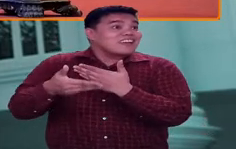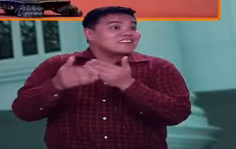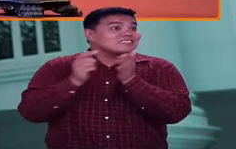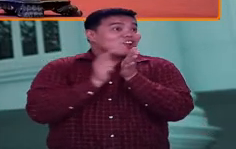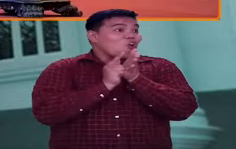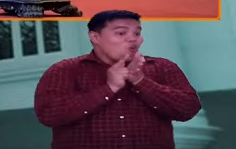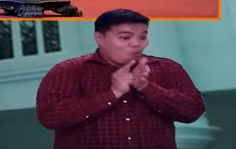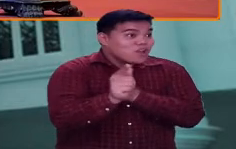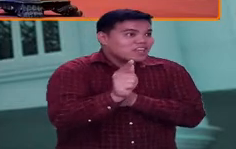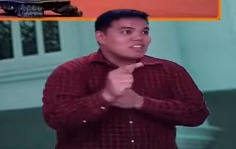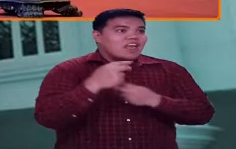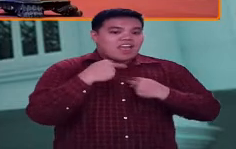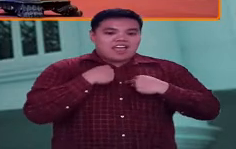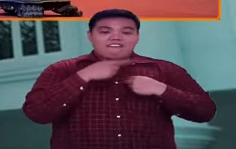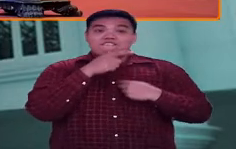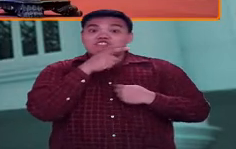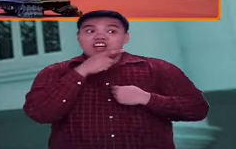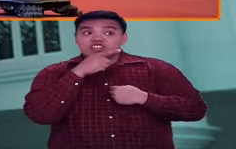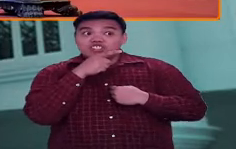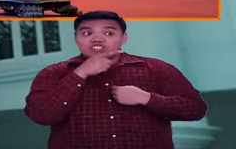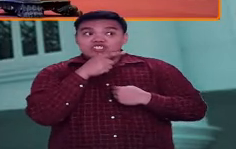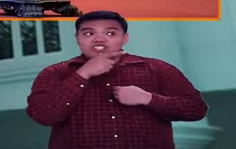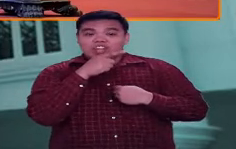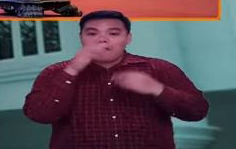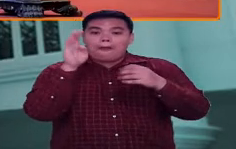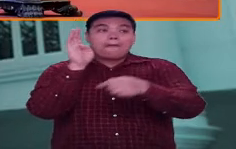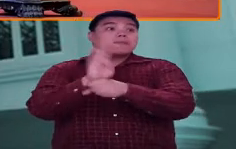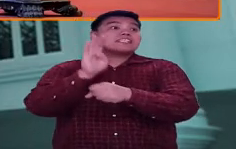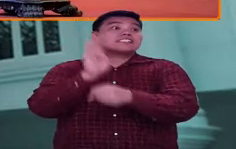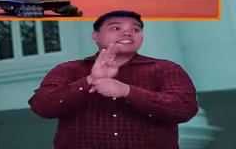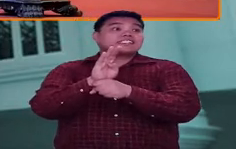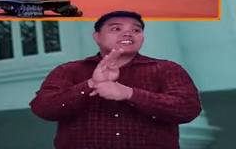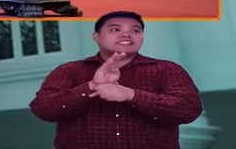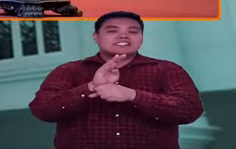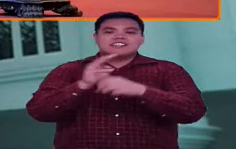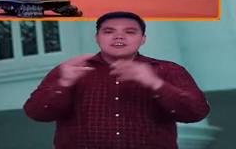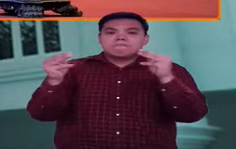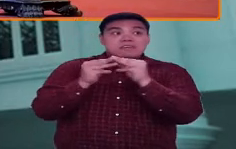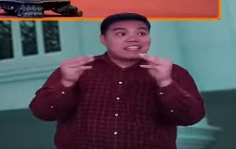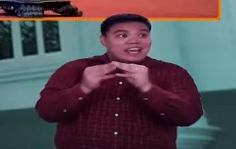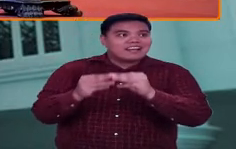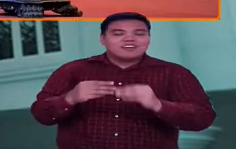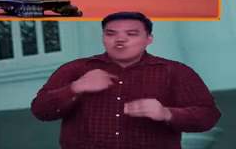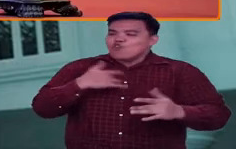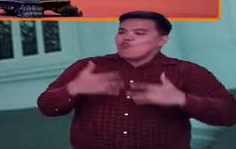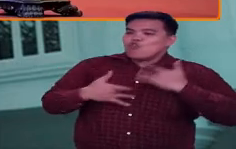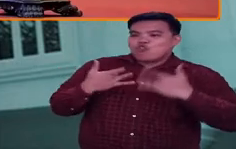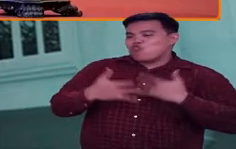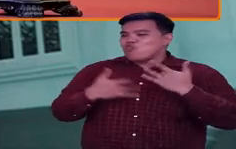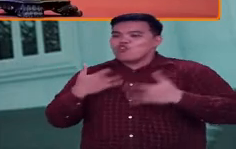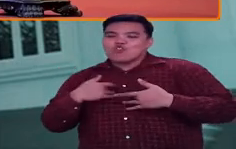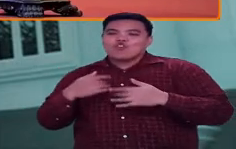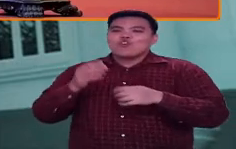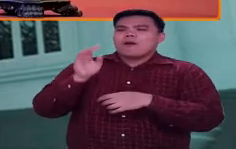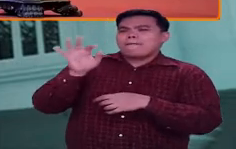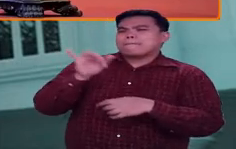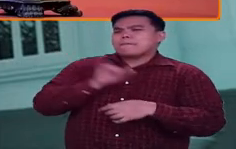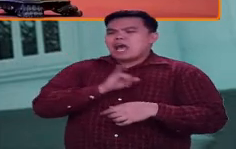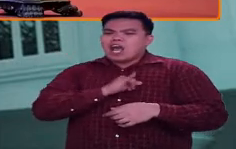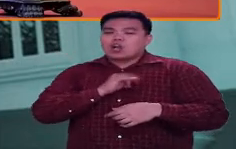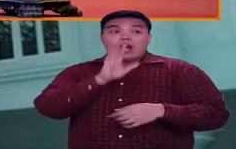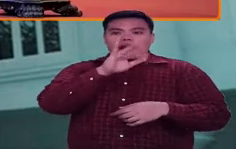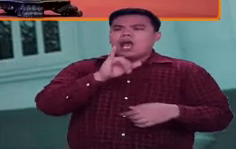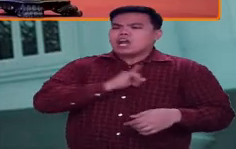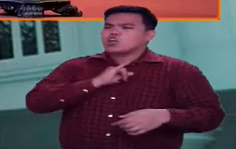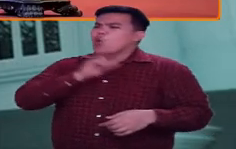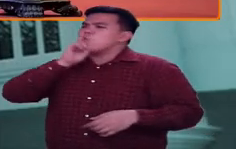had lunch with one of the businessmen in the church. They were talking about the mission conference, excited about it. And the Bible college student said, I